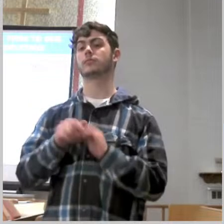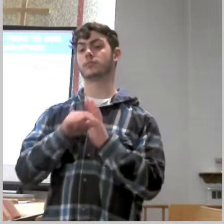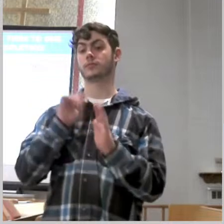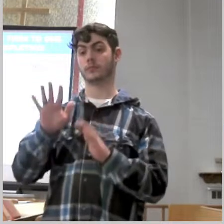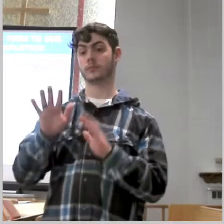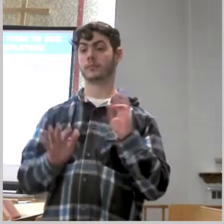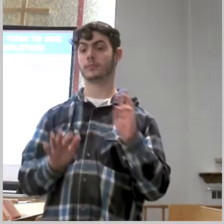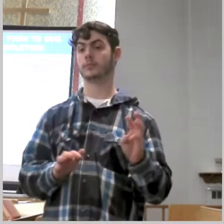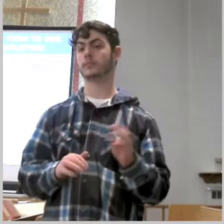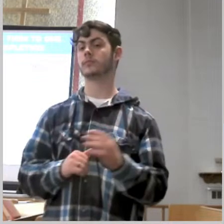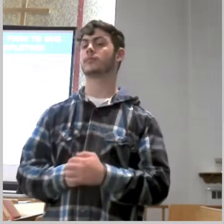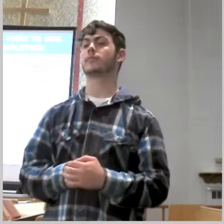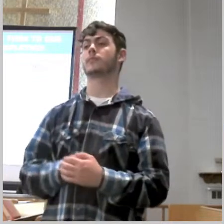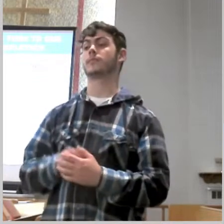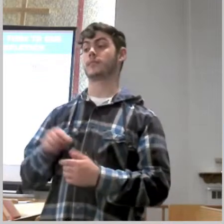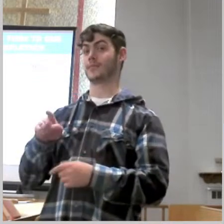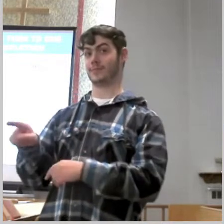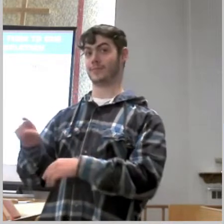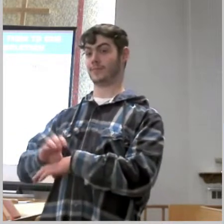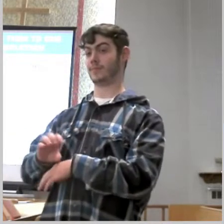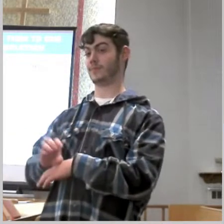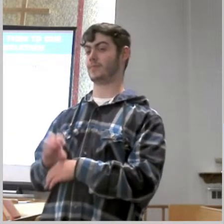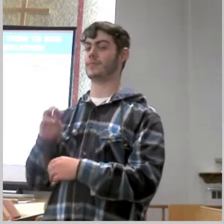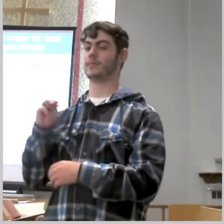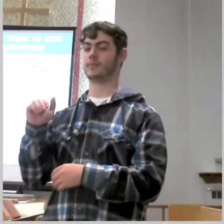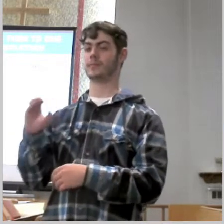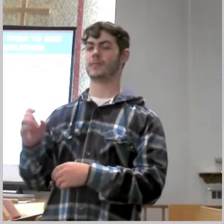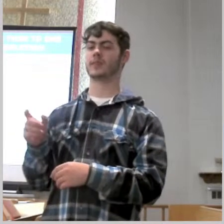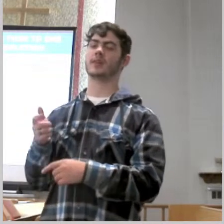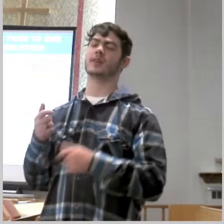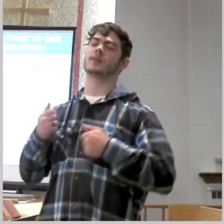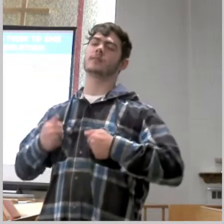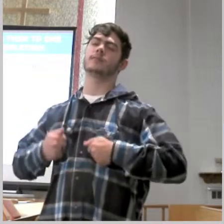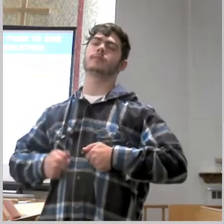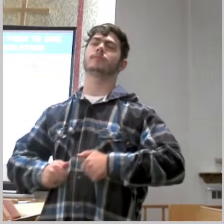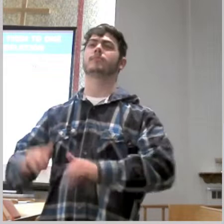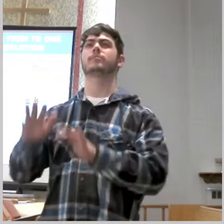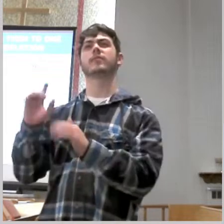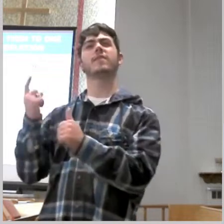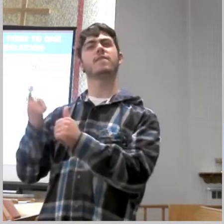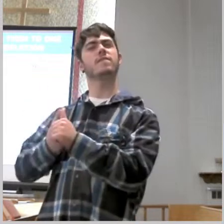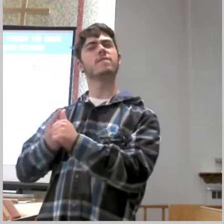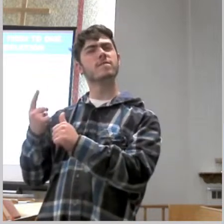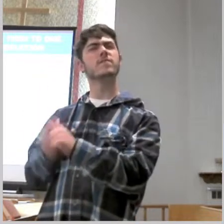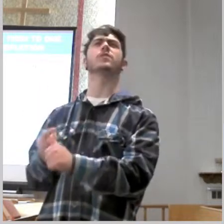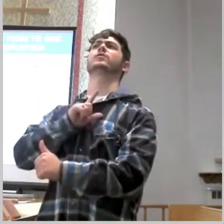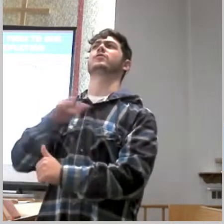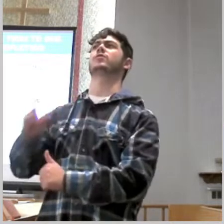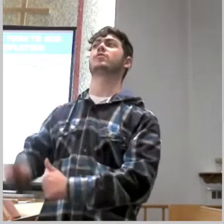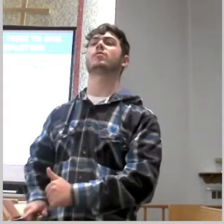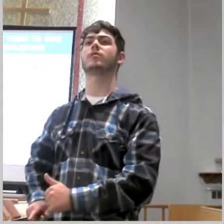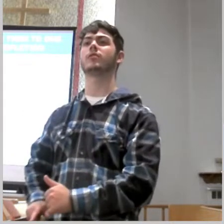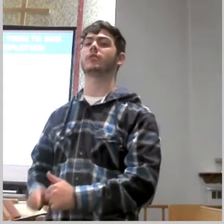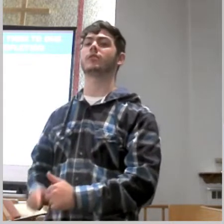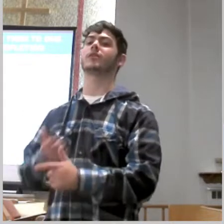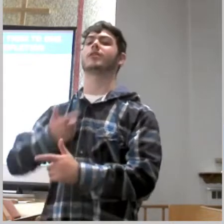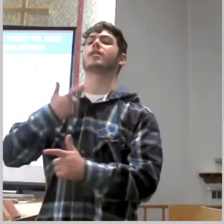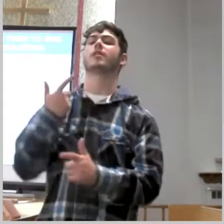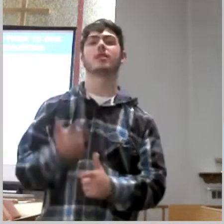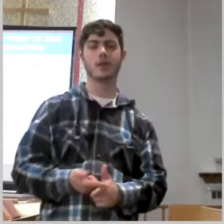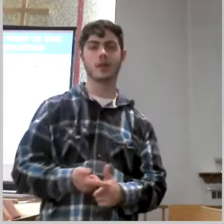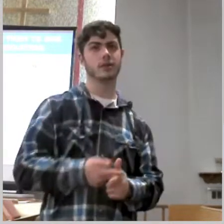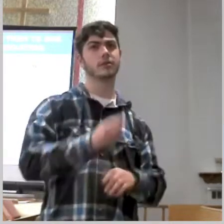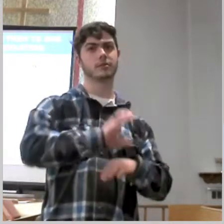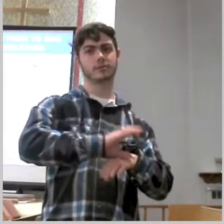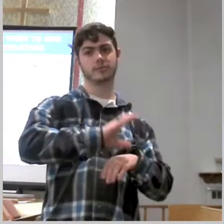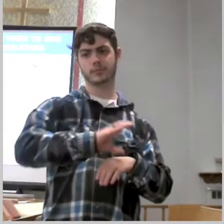they gave themselves first to the Lord and then to us by God's will. So